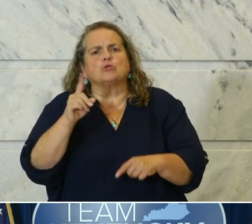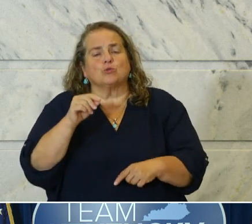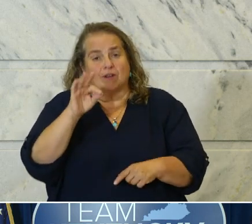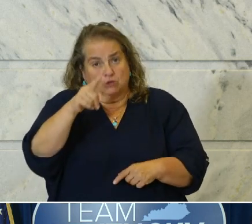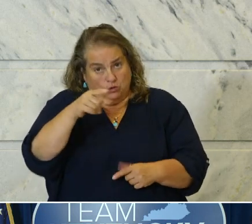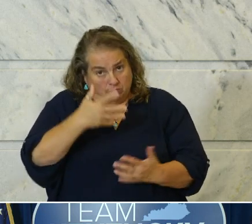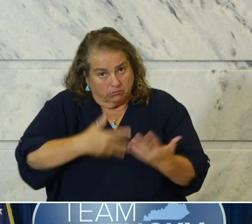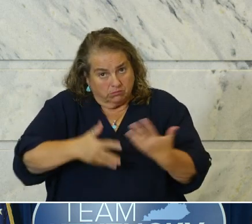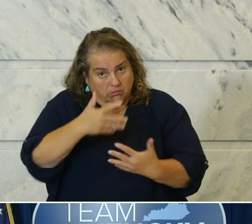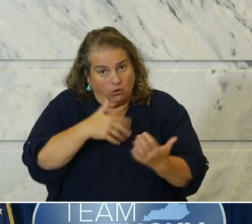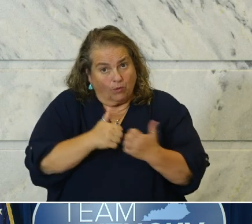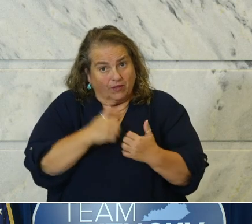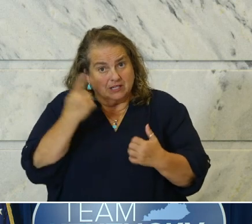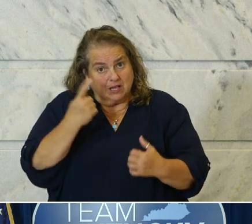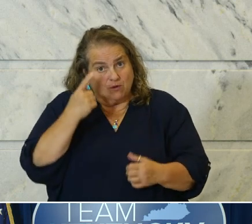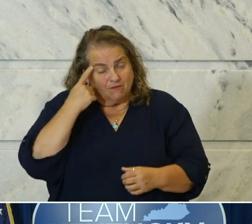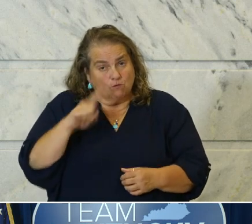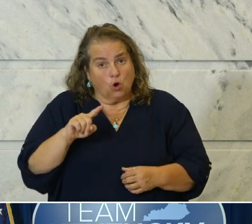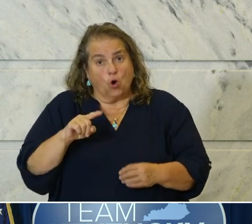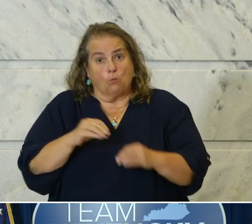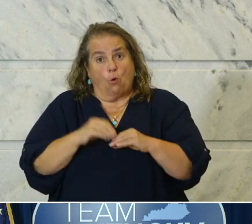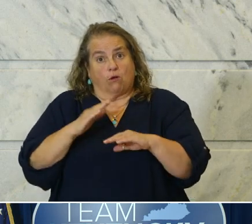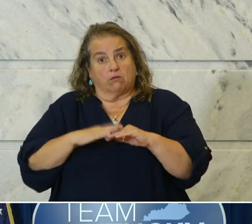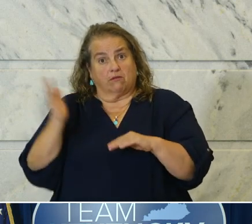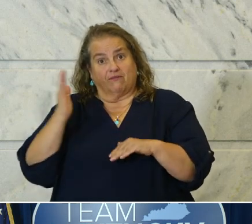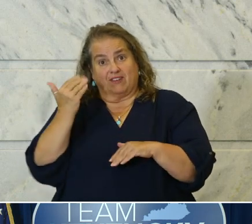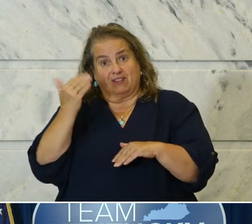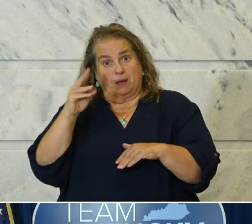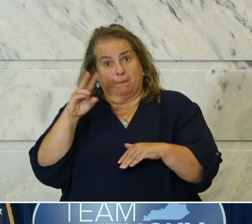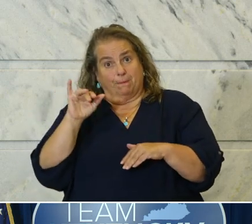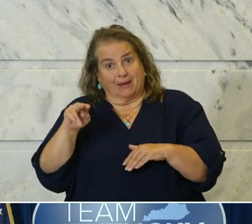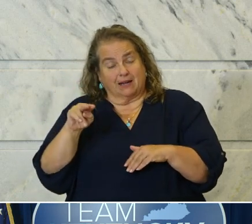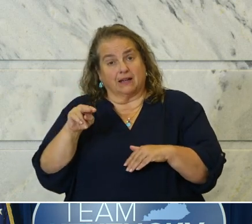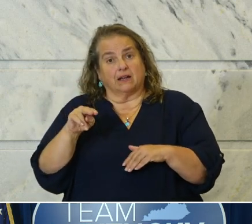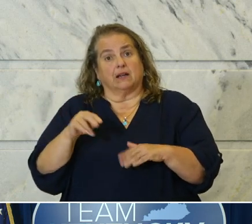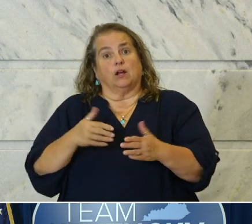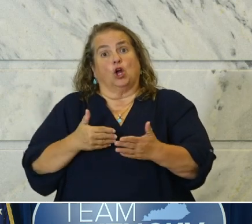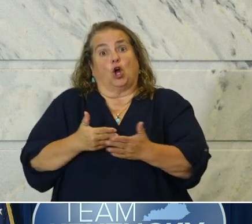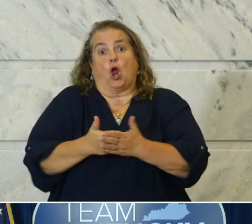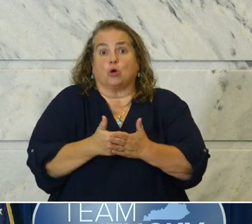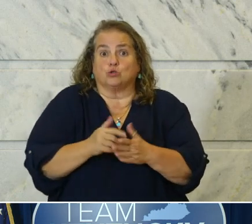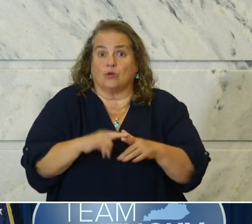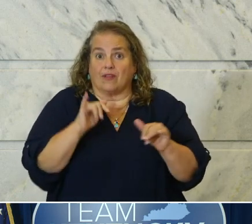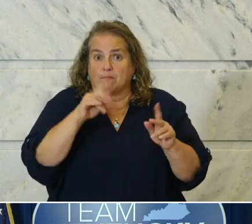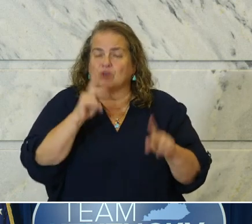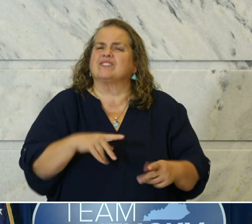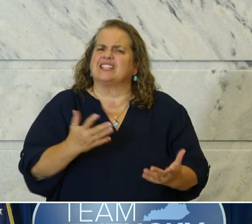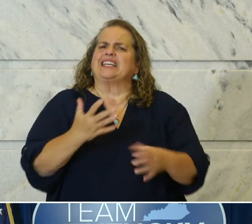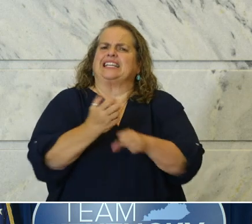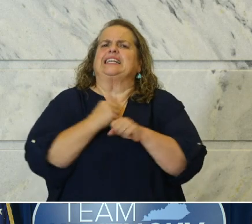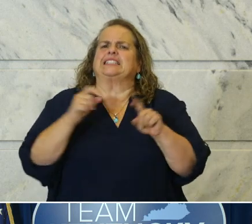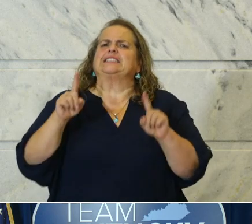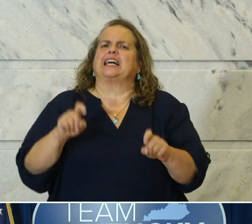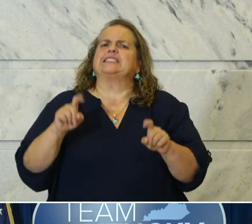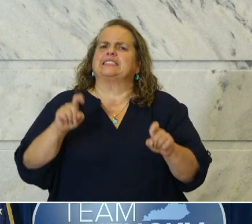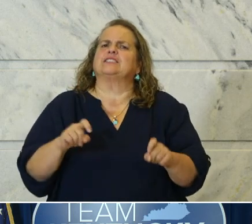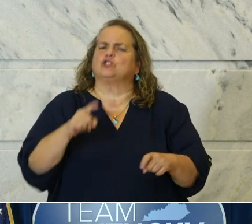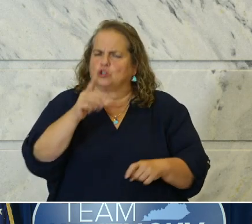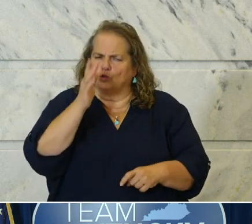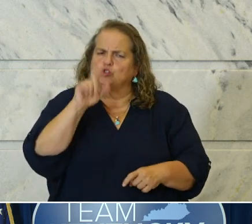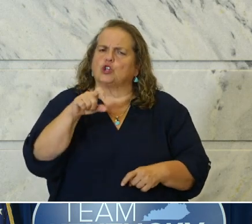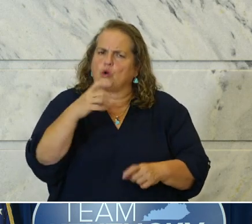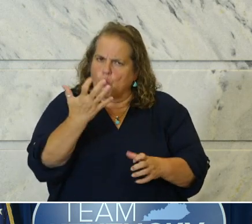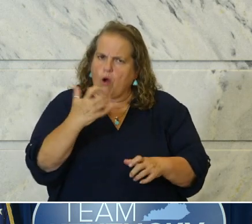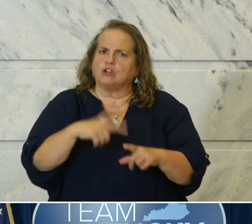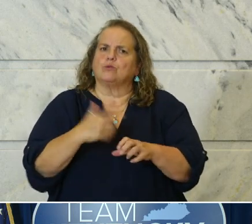someone for significant time in proximity, then get tested, and you should want to get tested too.